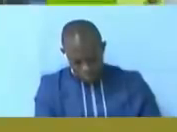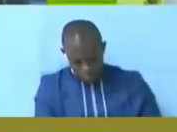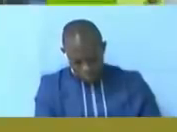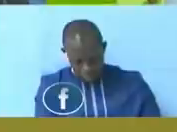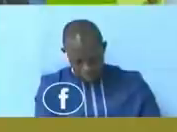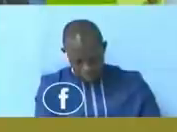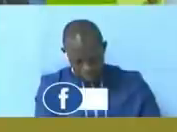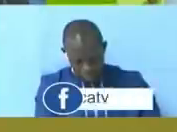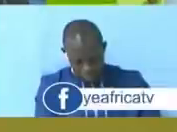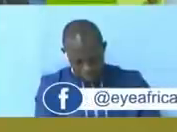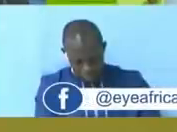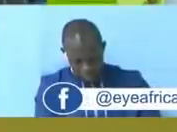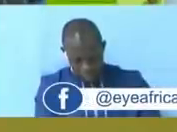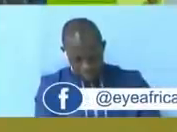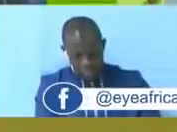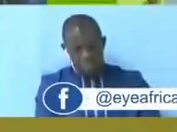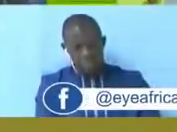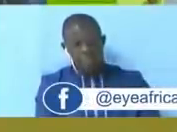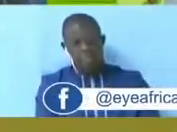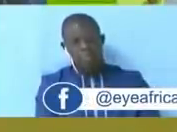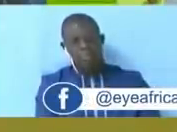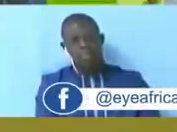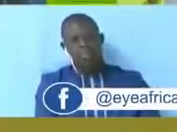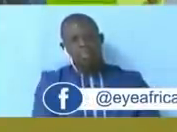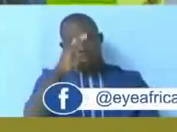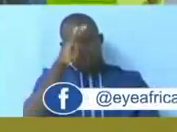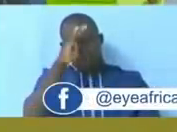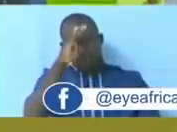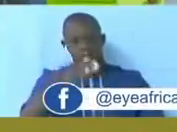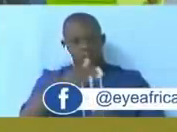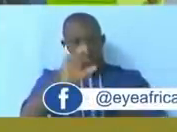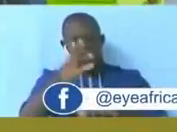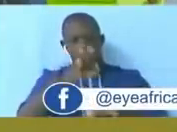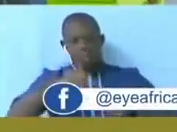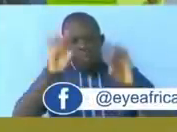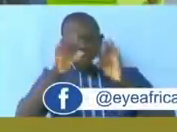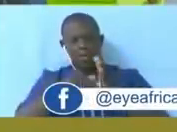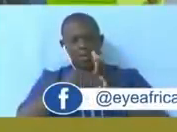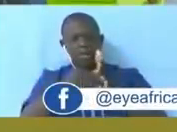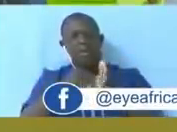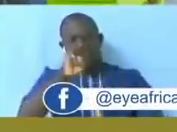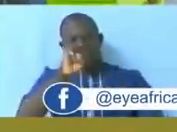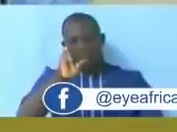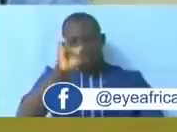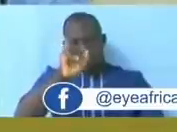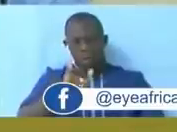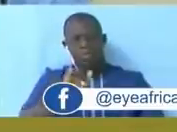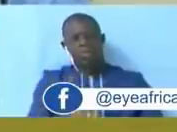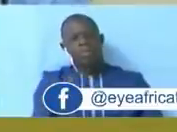Okay, thank you so much, Imam C. Number ba ke Imam C.